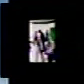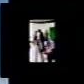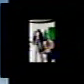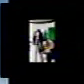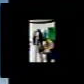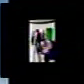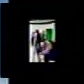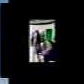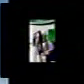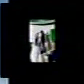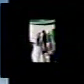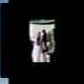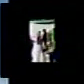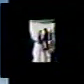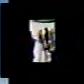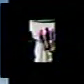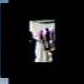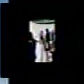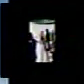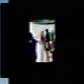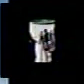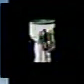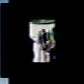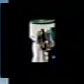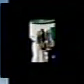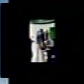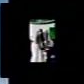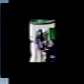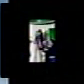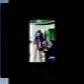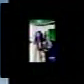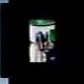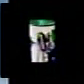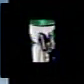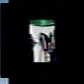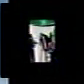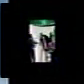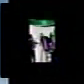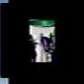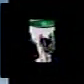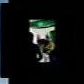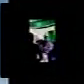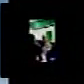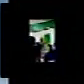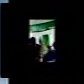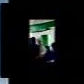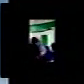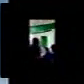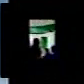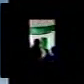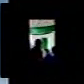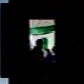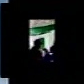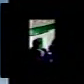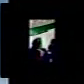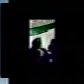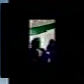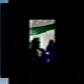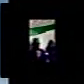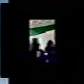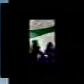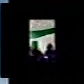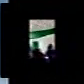name. Remember, point number three is the anointing and the armor. The anointing and the armor. The anointing and the